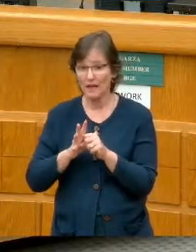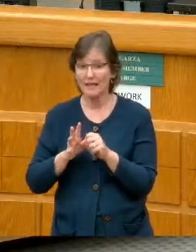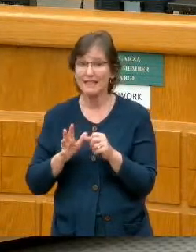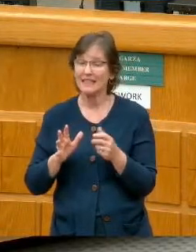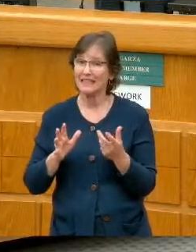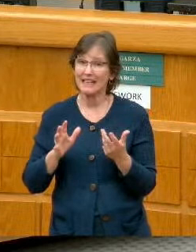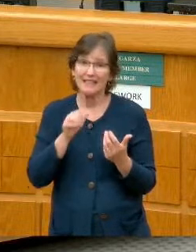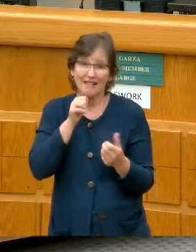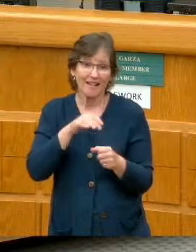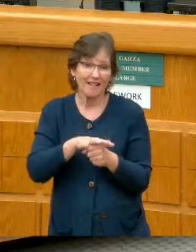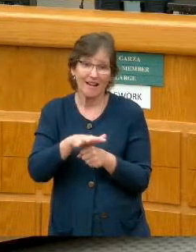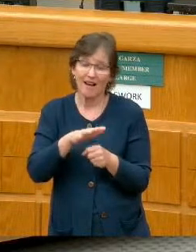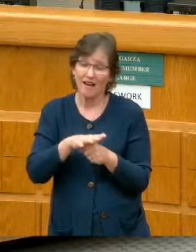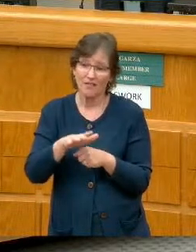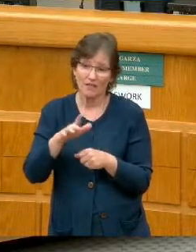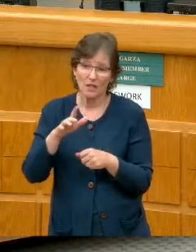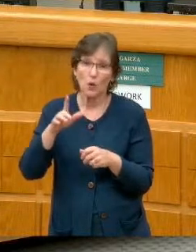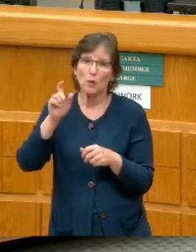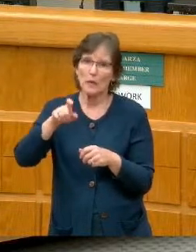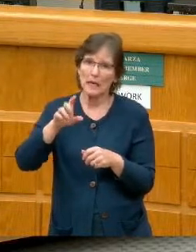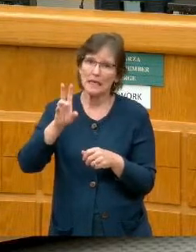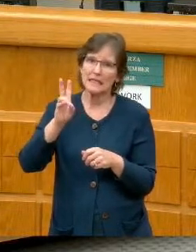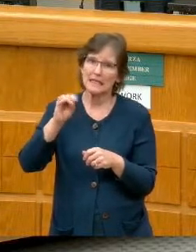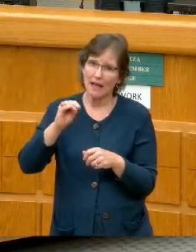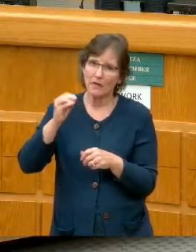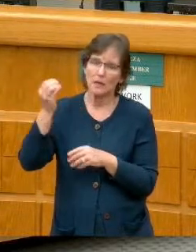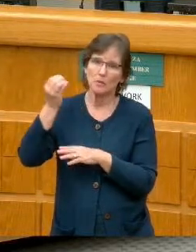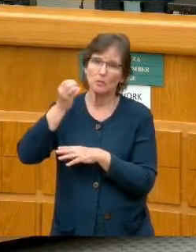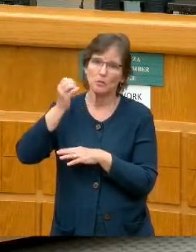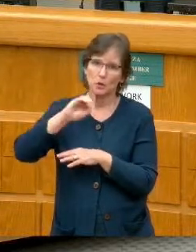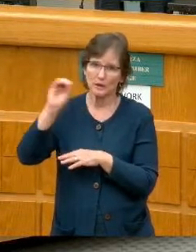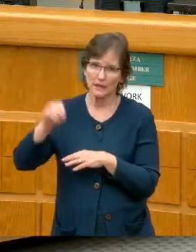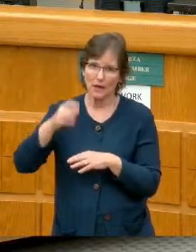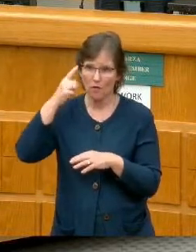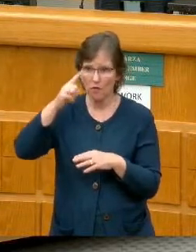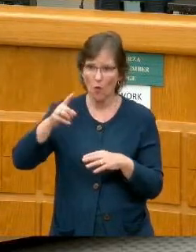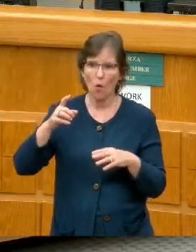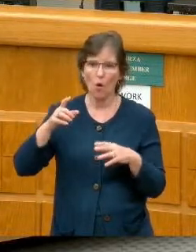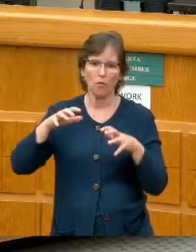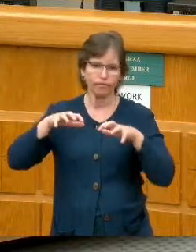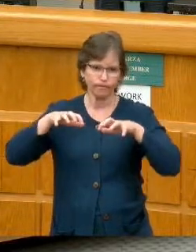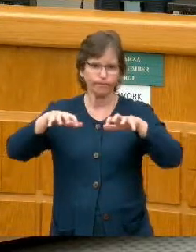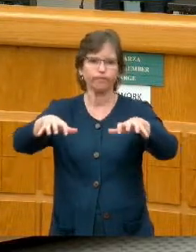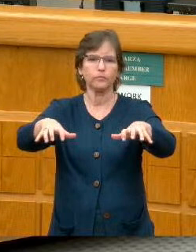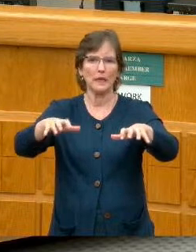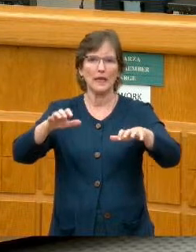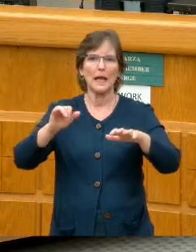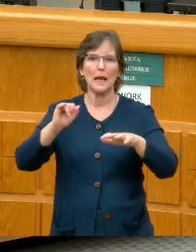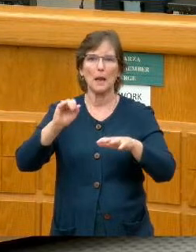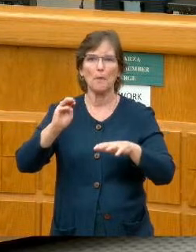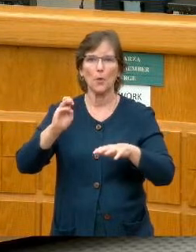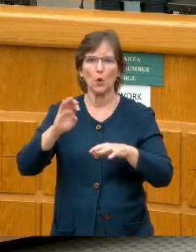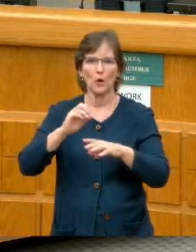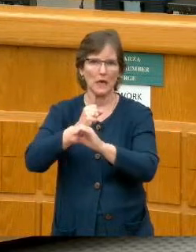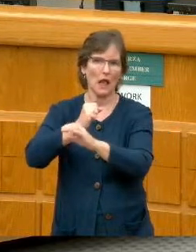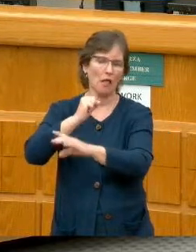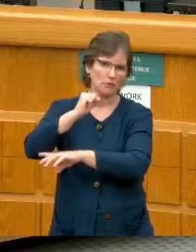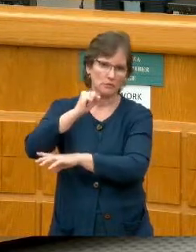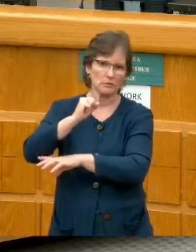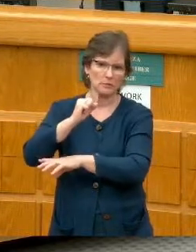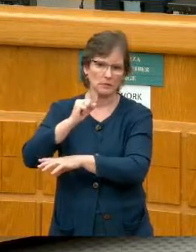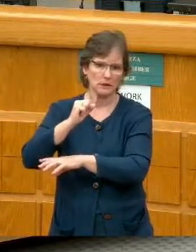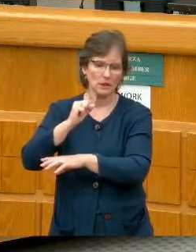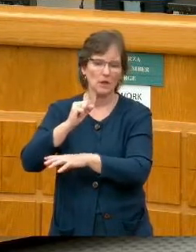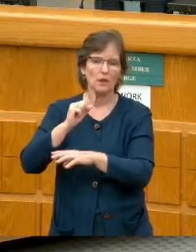15% hospitalizations, this will not stop an outbreak from occurring that's of a magnitude similar to what we went through in the